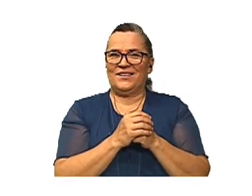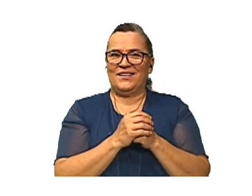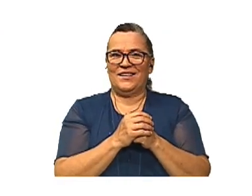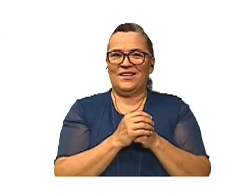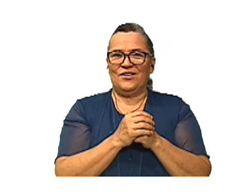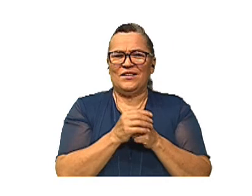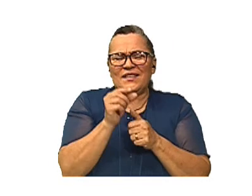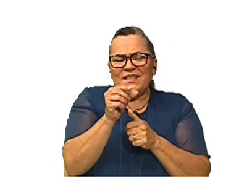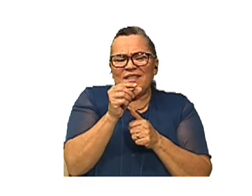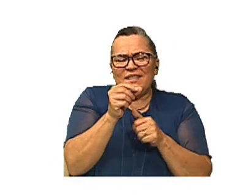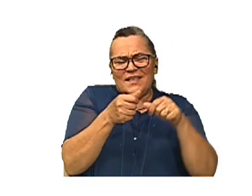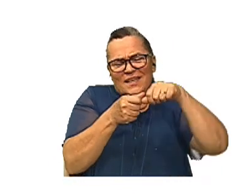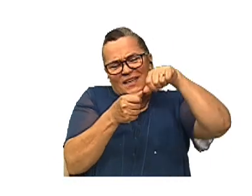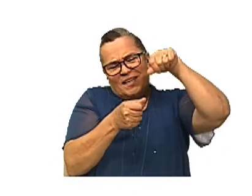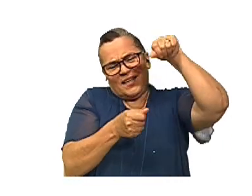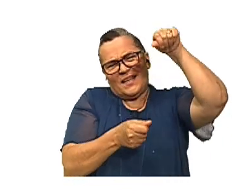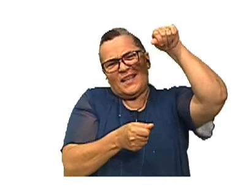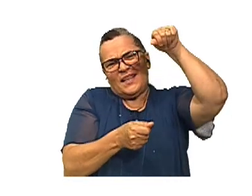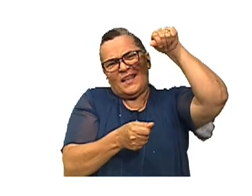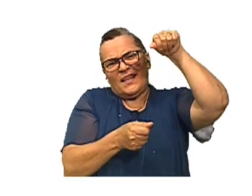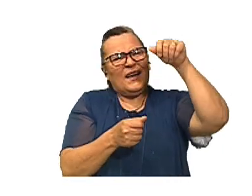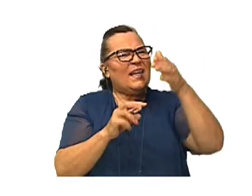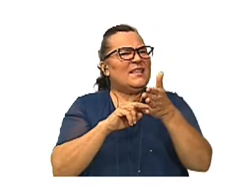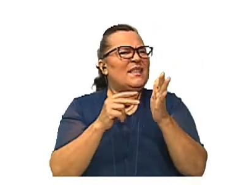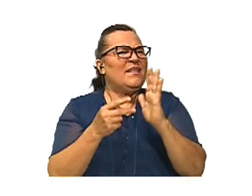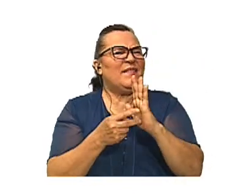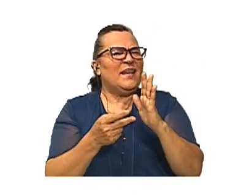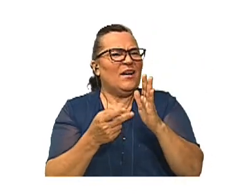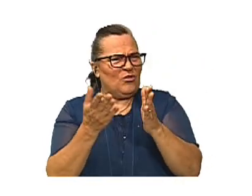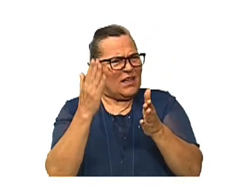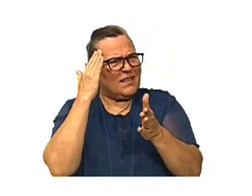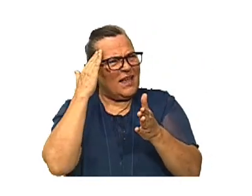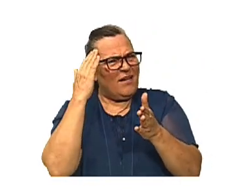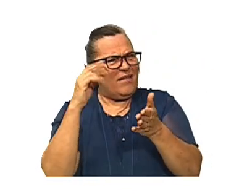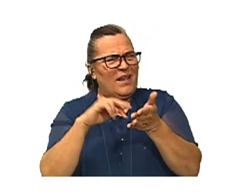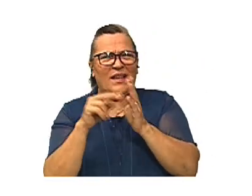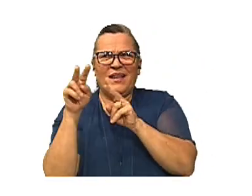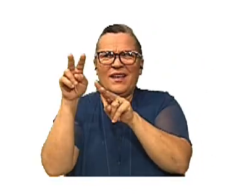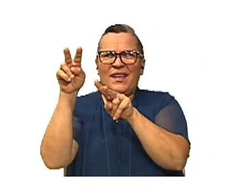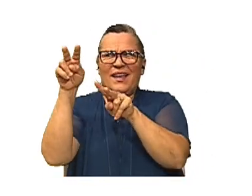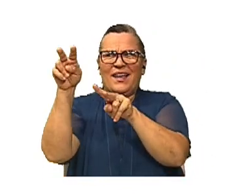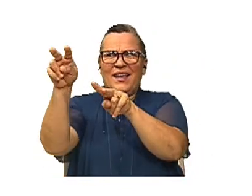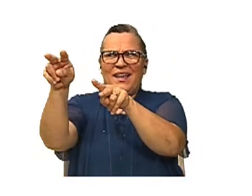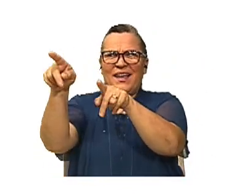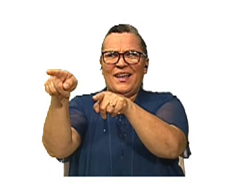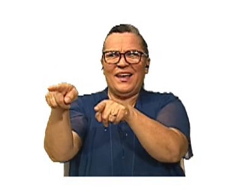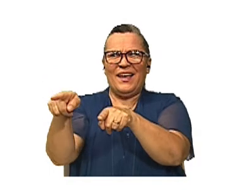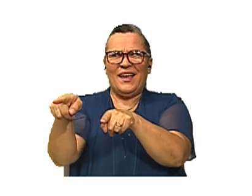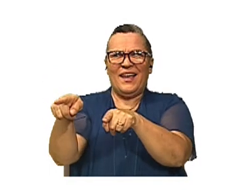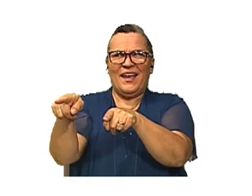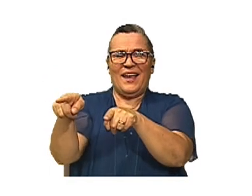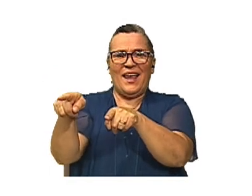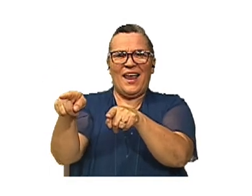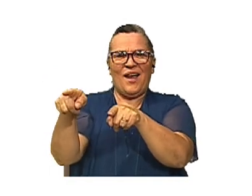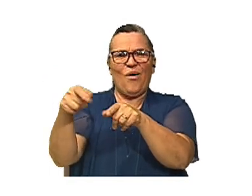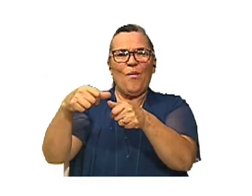Nanometers. What do you think a nanometer is going to do? This is like the size, right? Like the size of